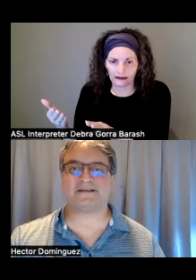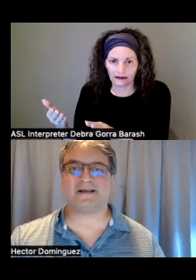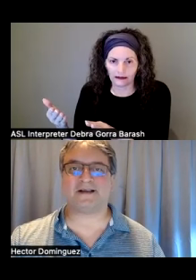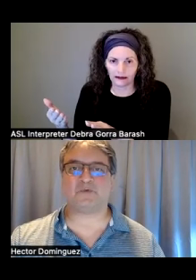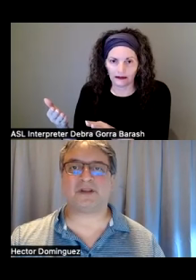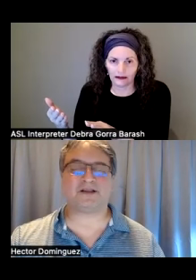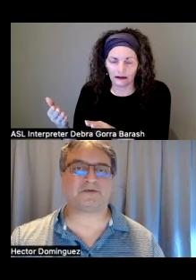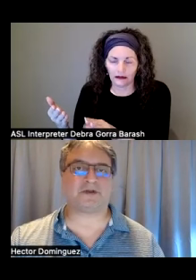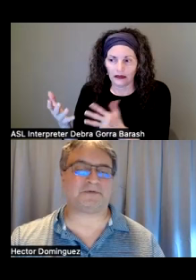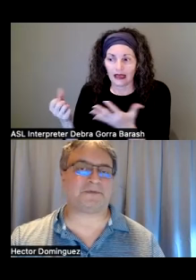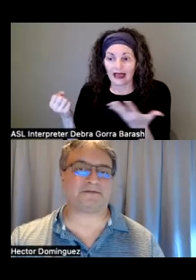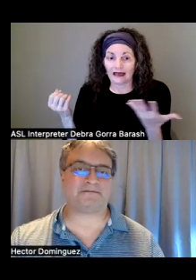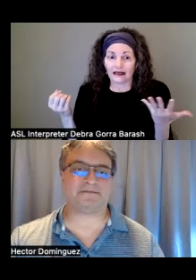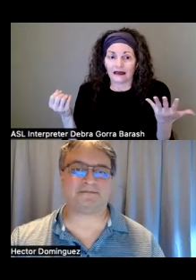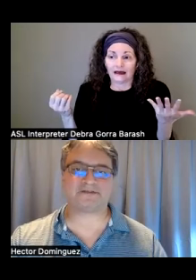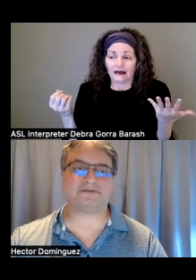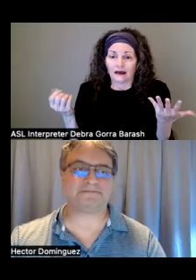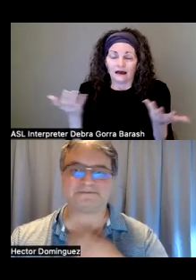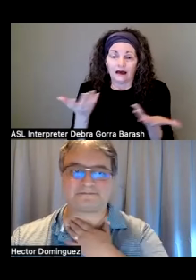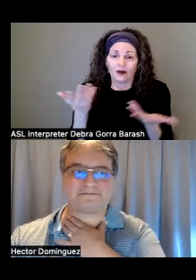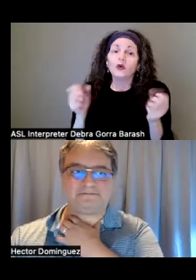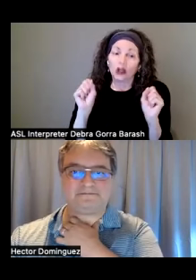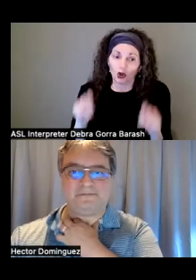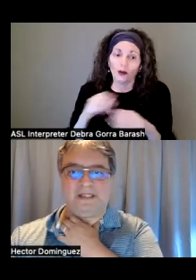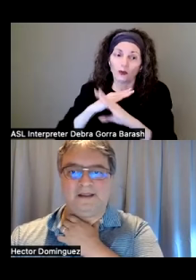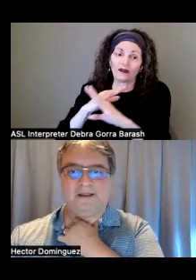things that we can actually prevent. Next one.